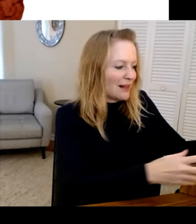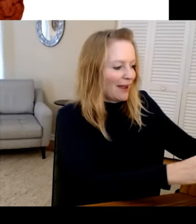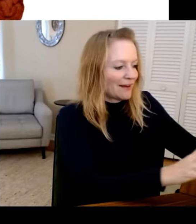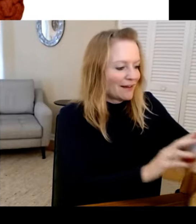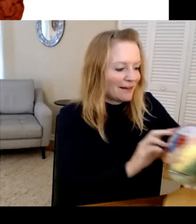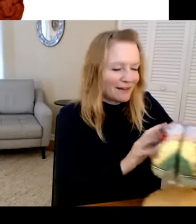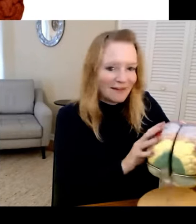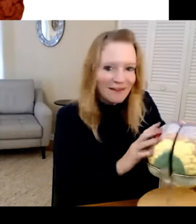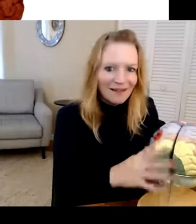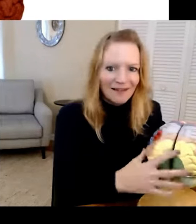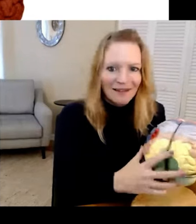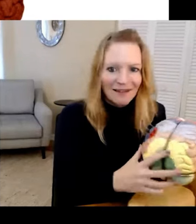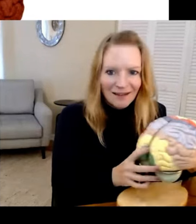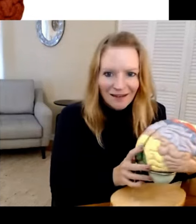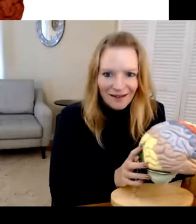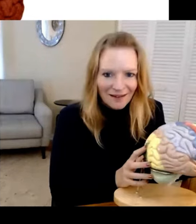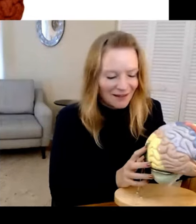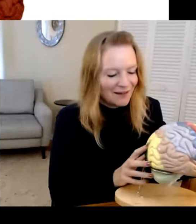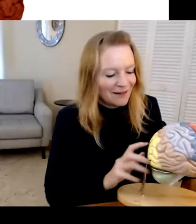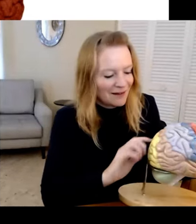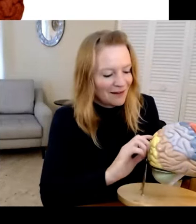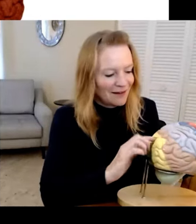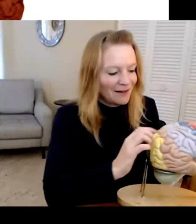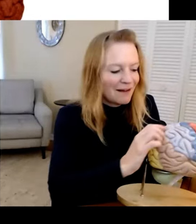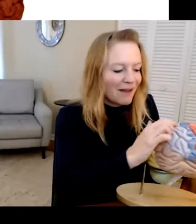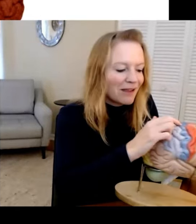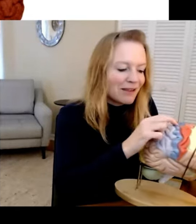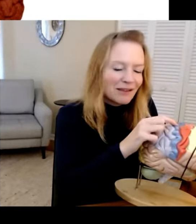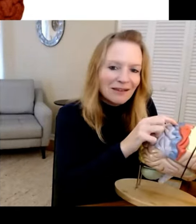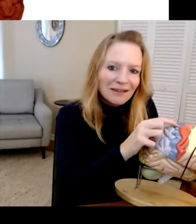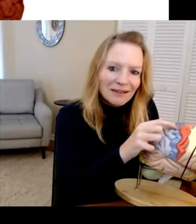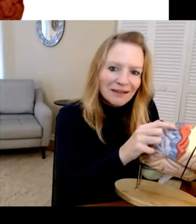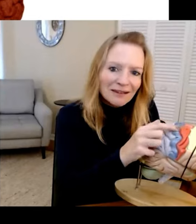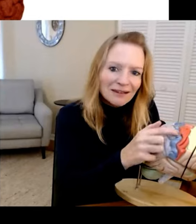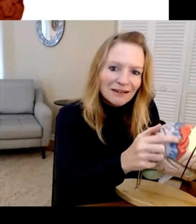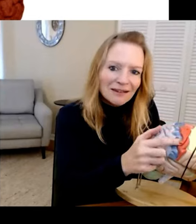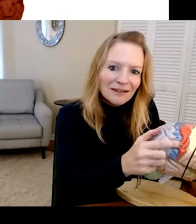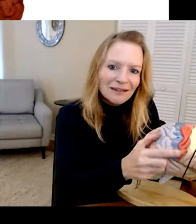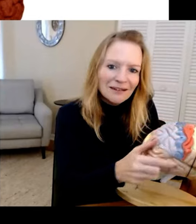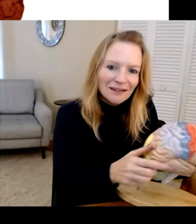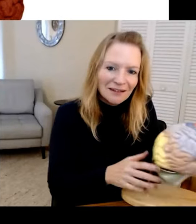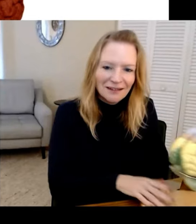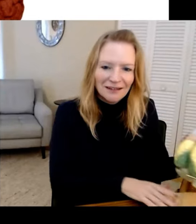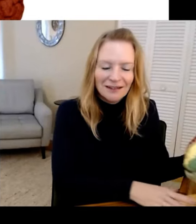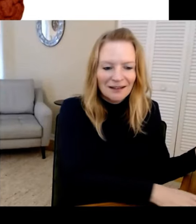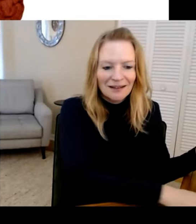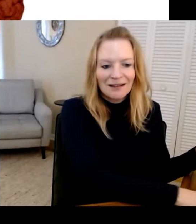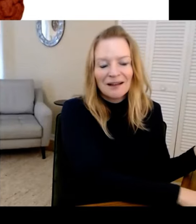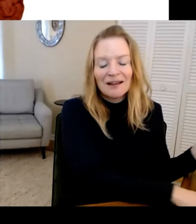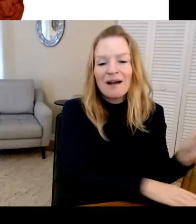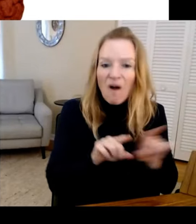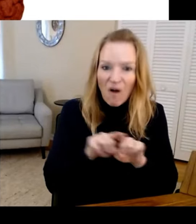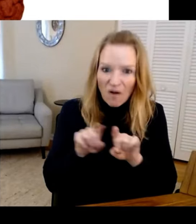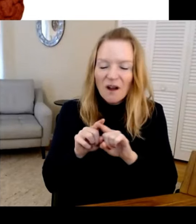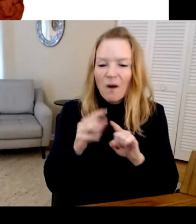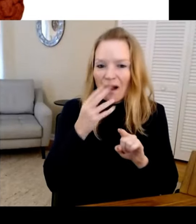brain, and where they are located in relation to each other.